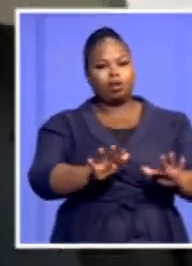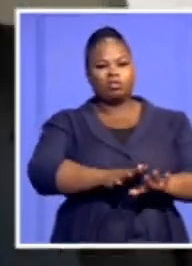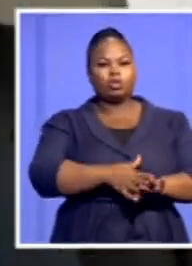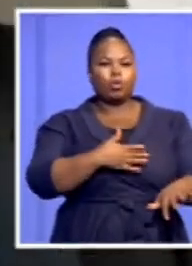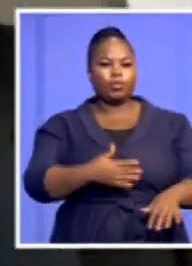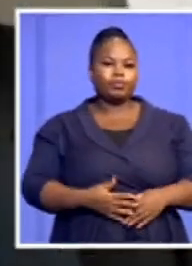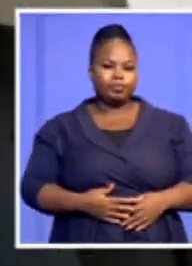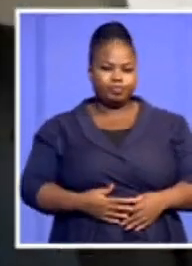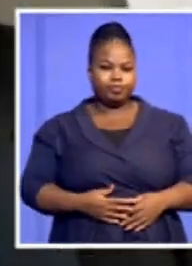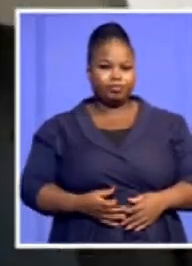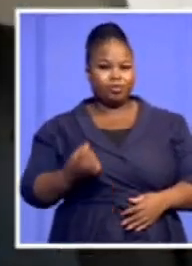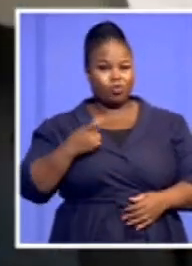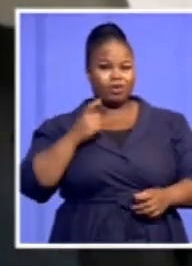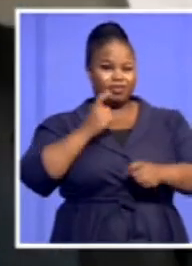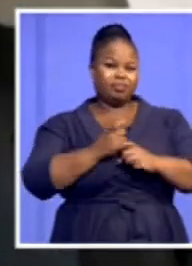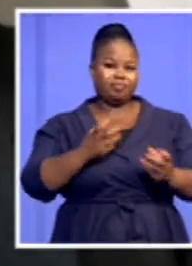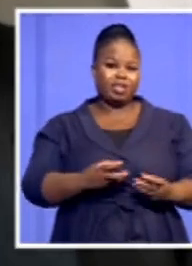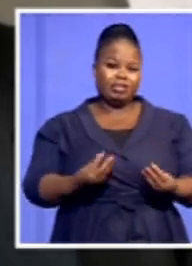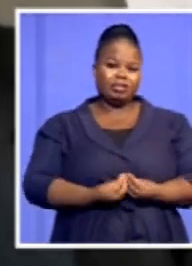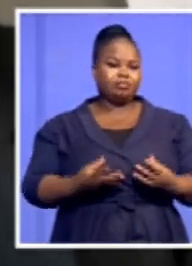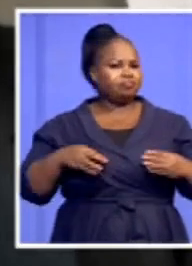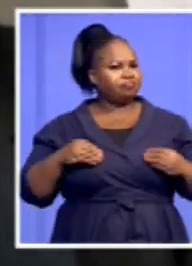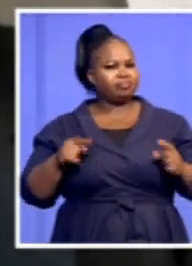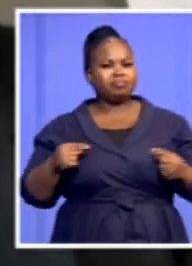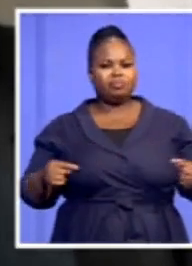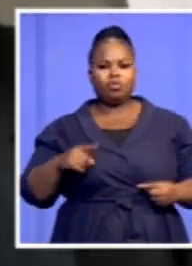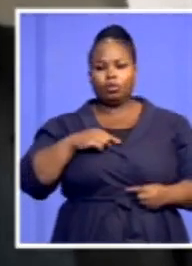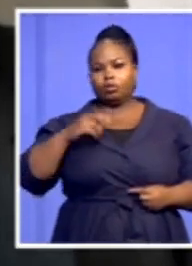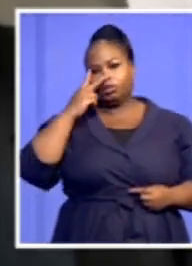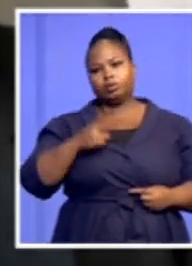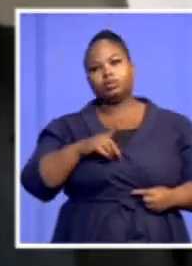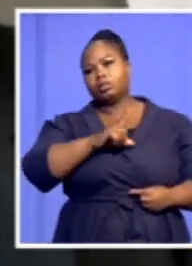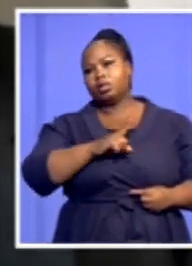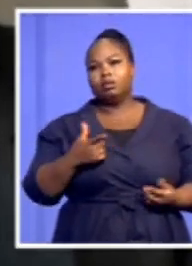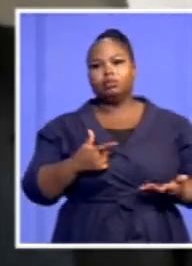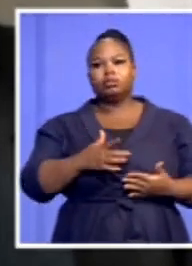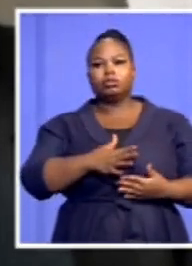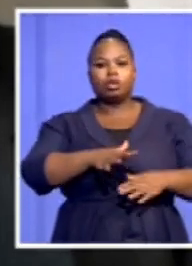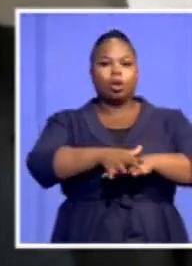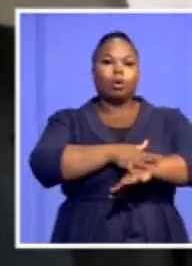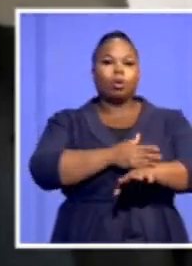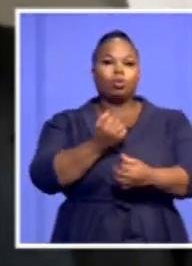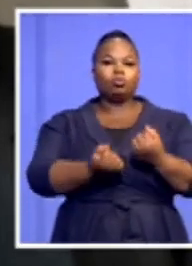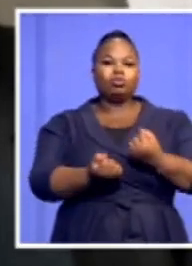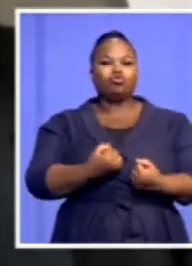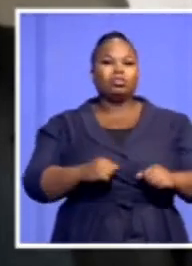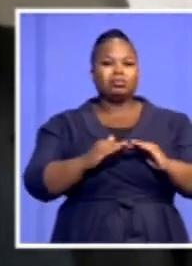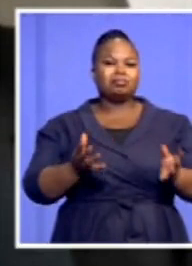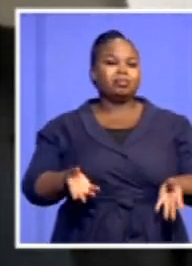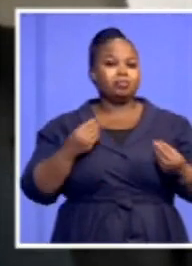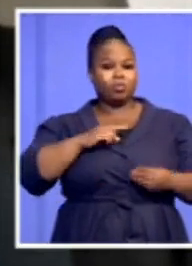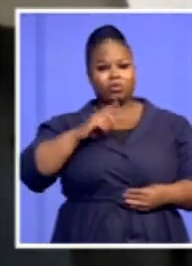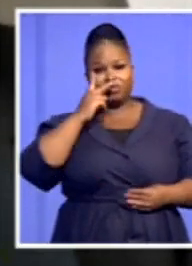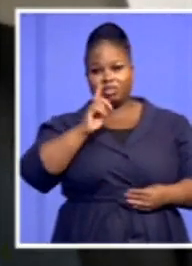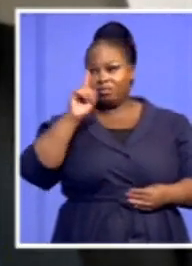to accept is how slowly justice is delivered. We've seen in other parts of the U.S. it moves a